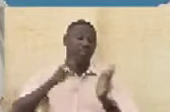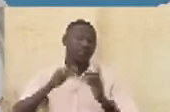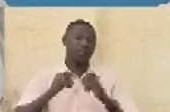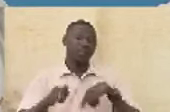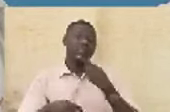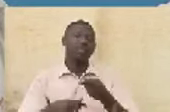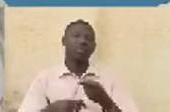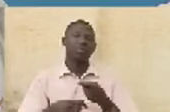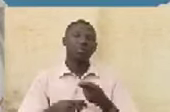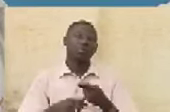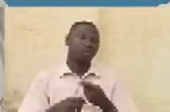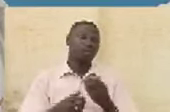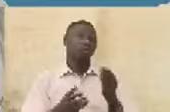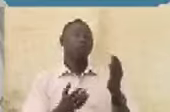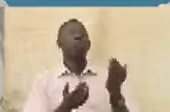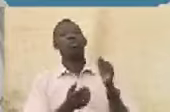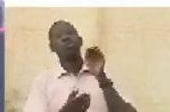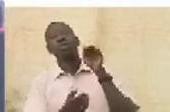witches.